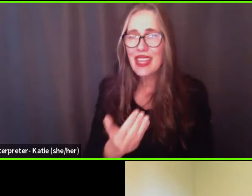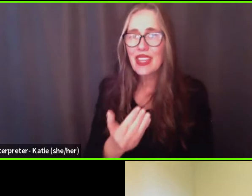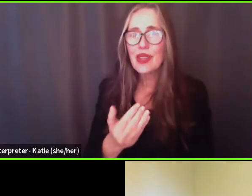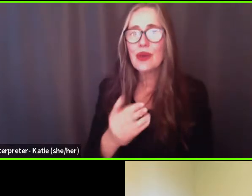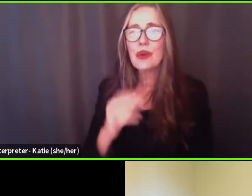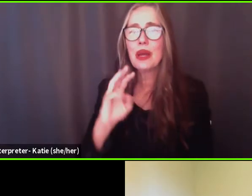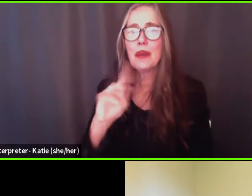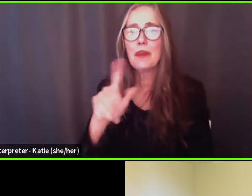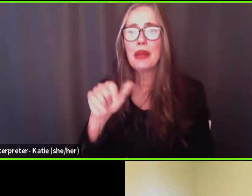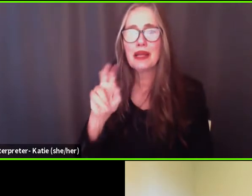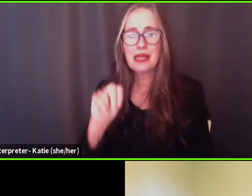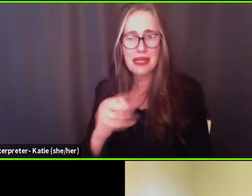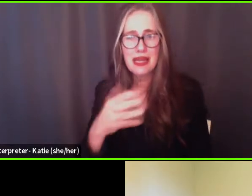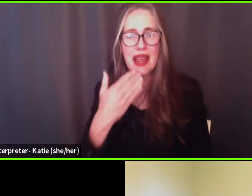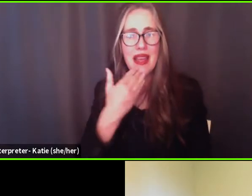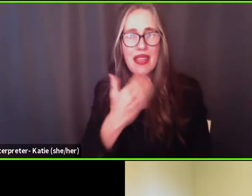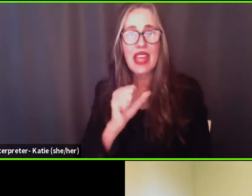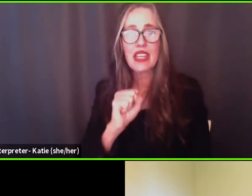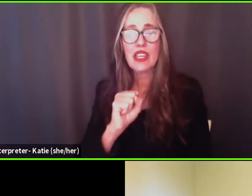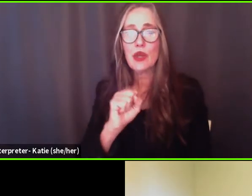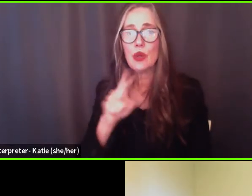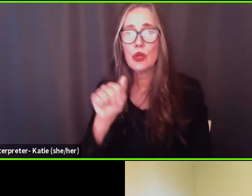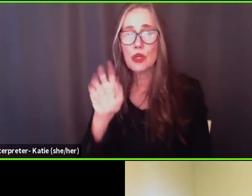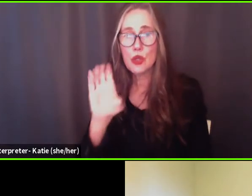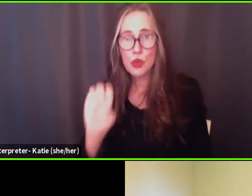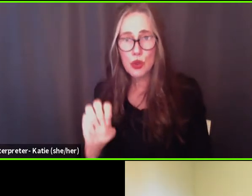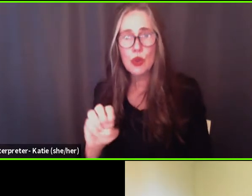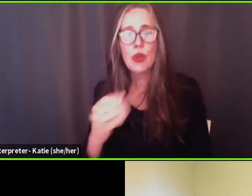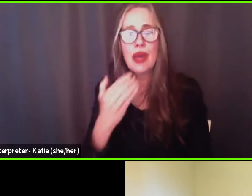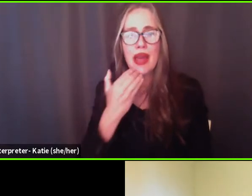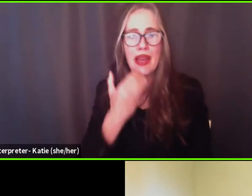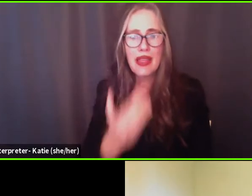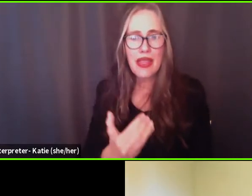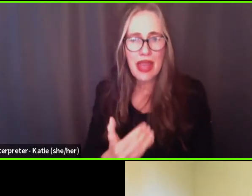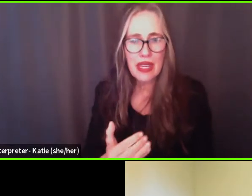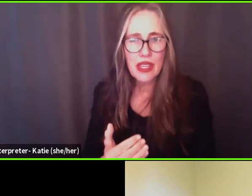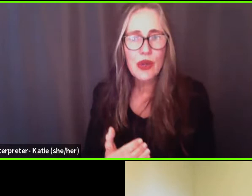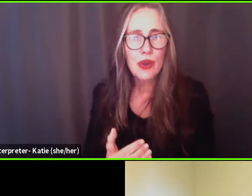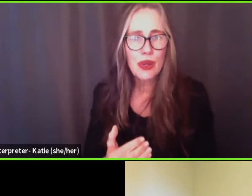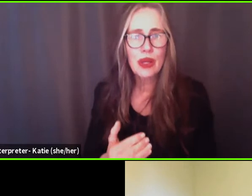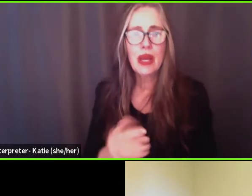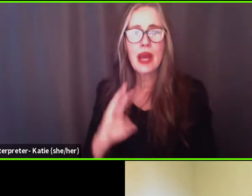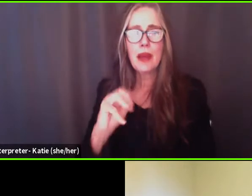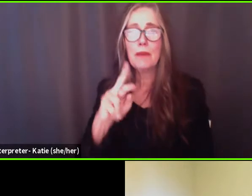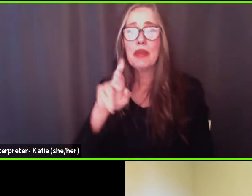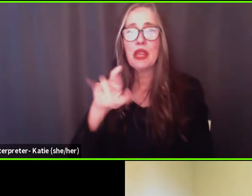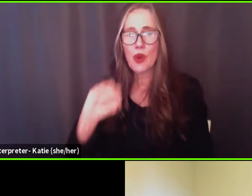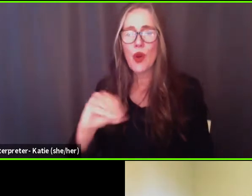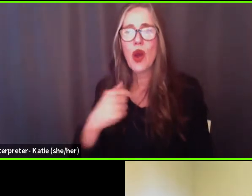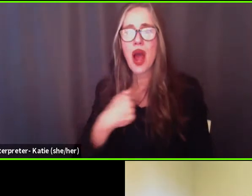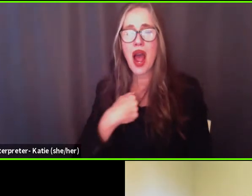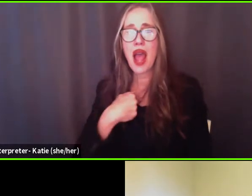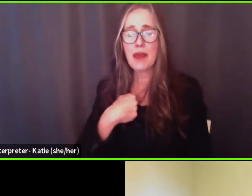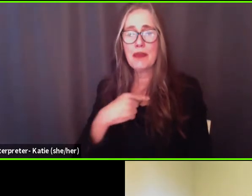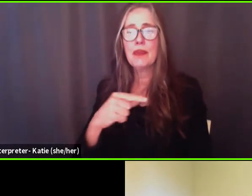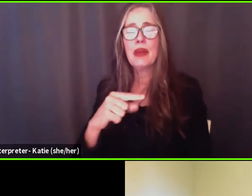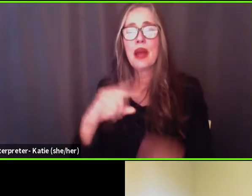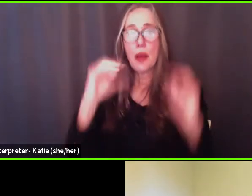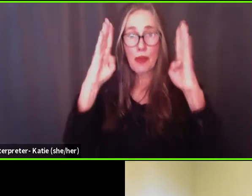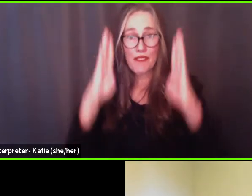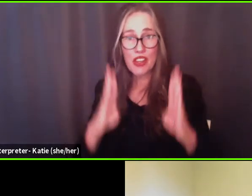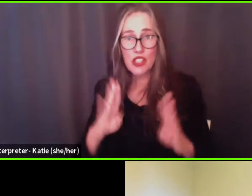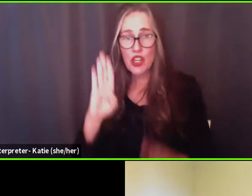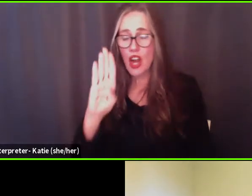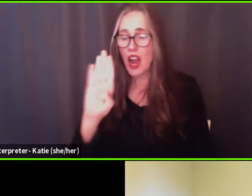uh zebra for organizing this effort uh so my name is osagi obasavi i'm a professor of bioethics